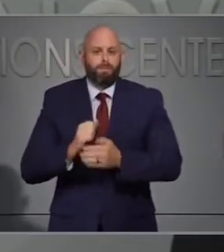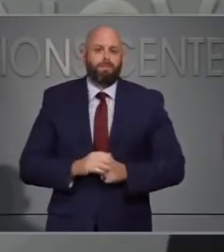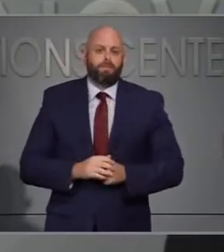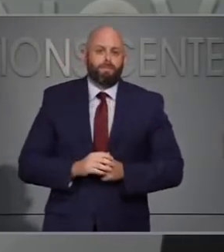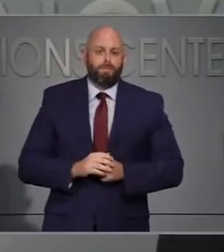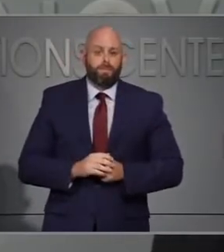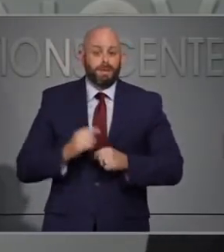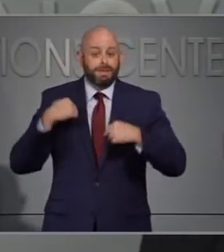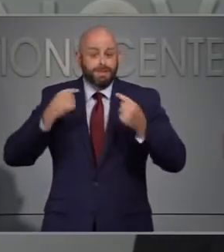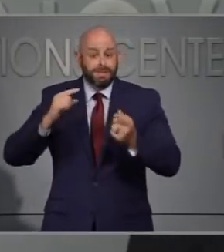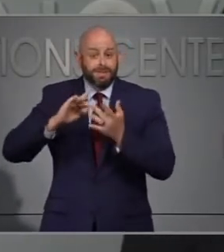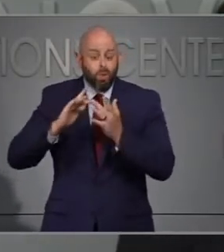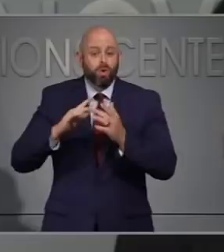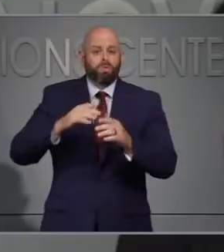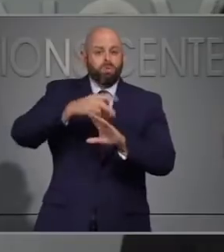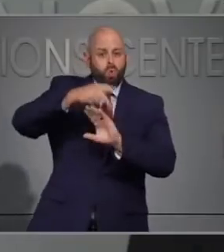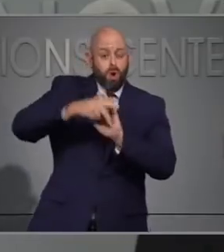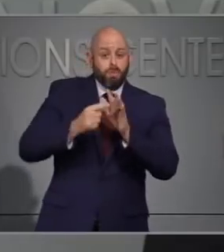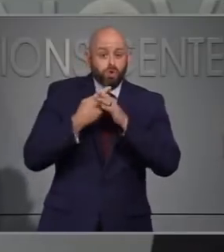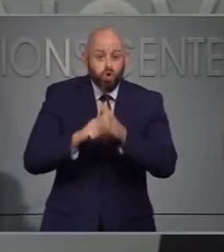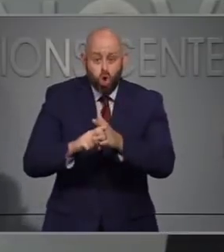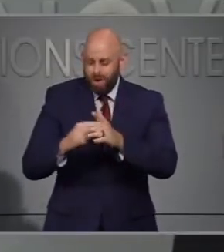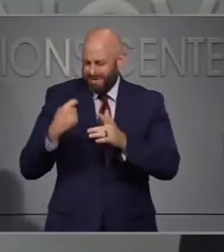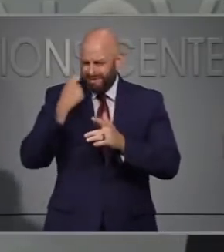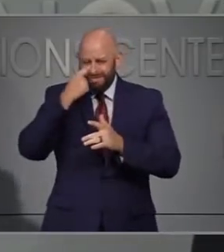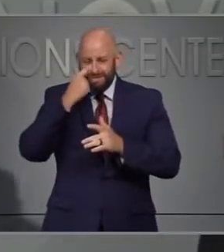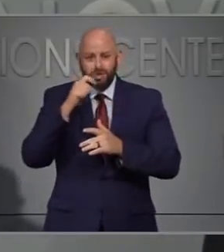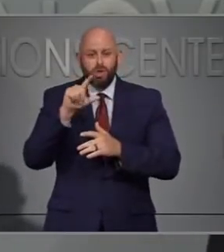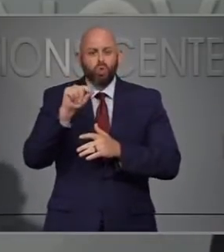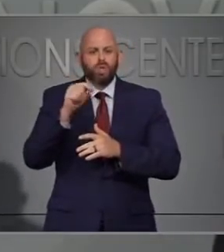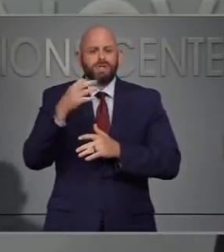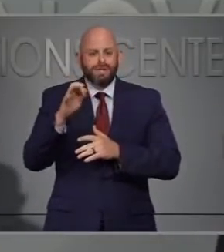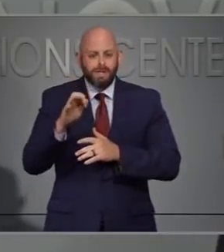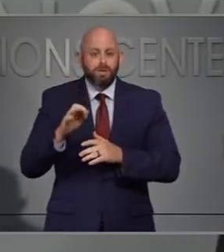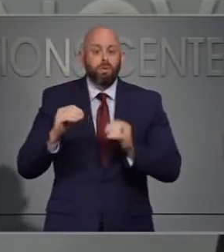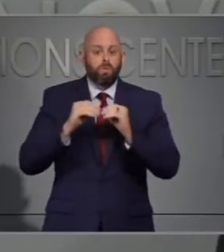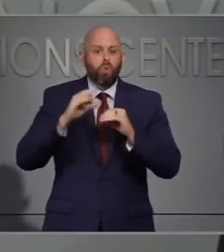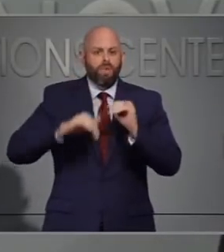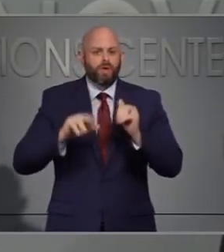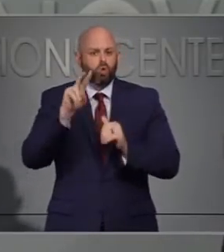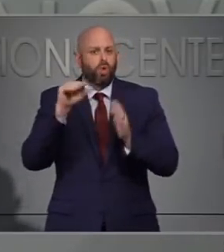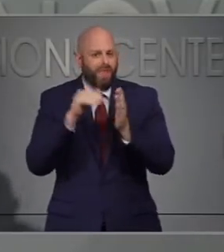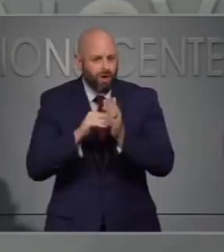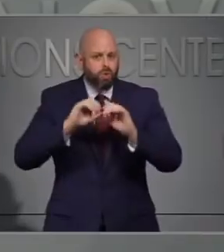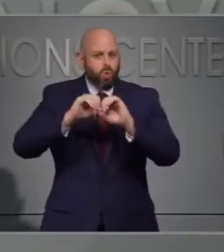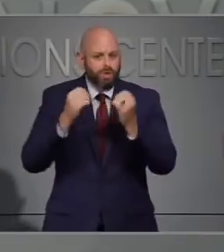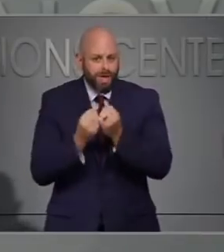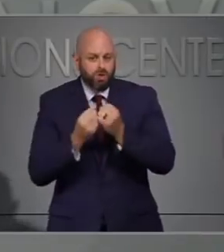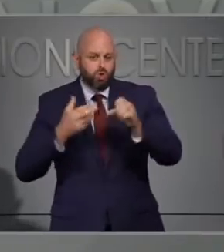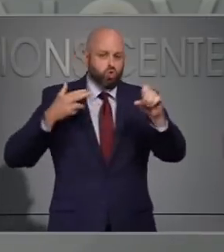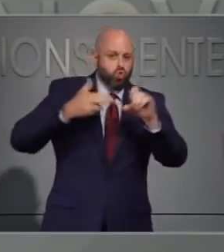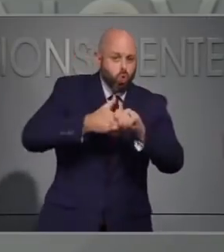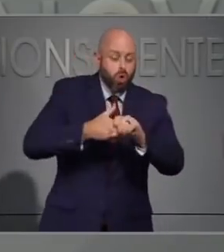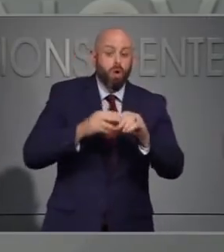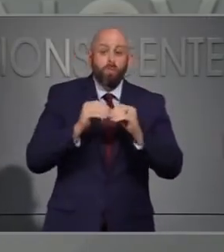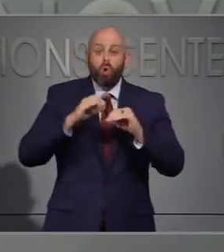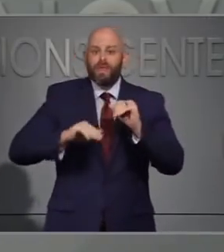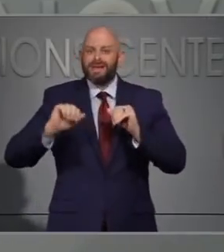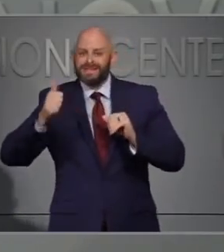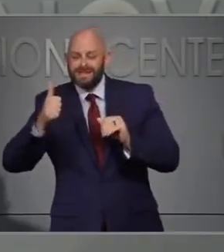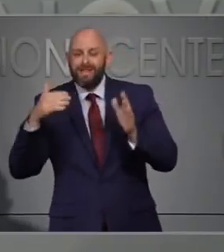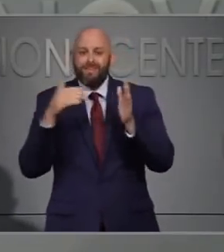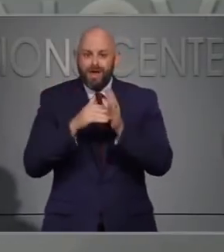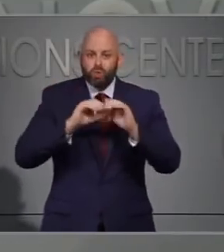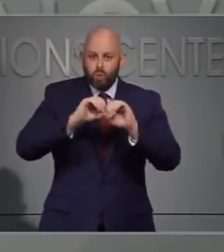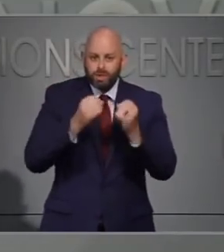launched in 2019, more than 1,000 organizations in the state have joined the network, and there are more than 10,000 organizations in the